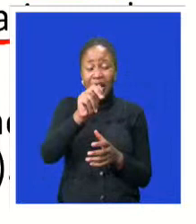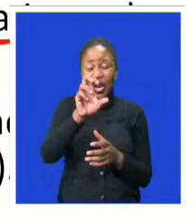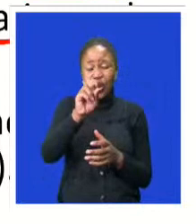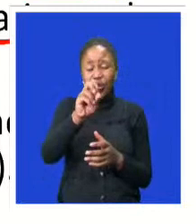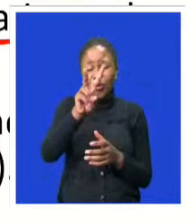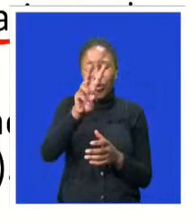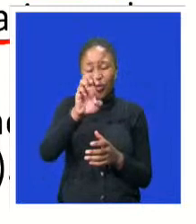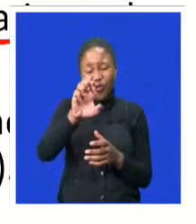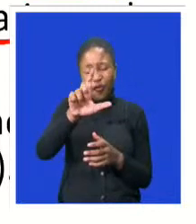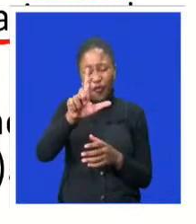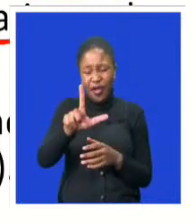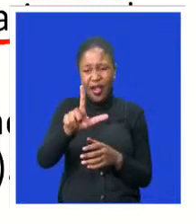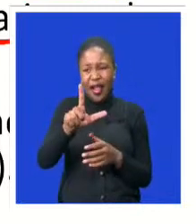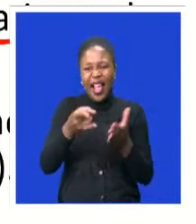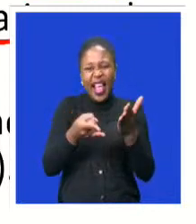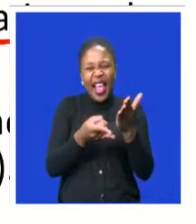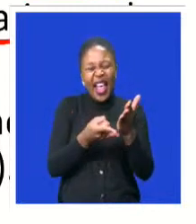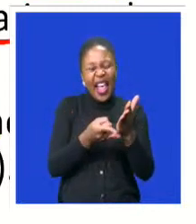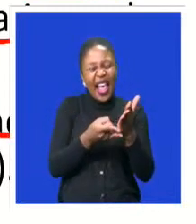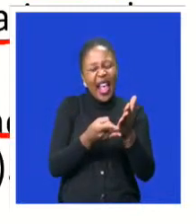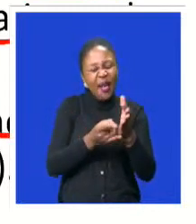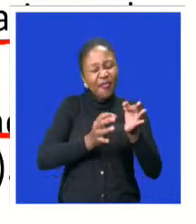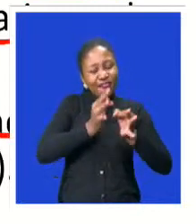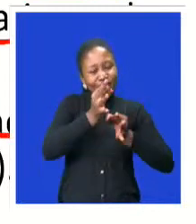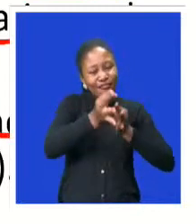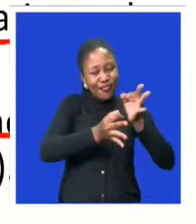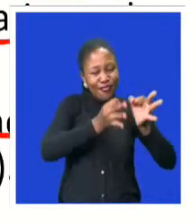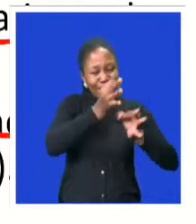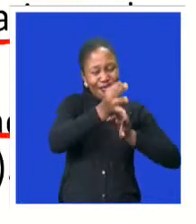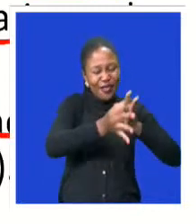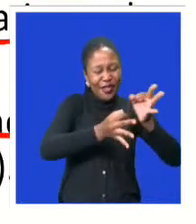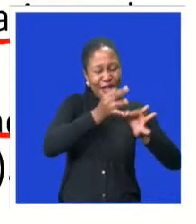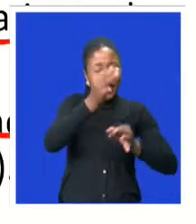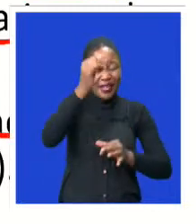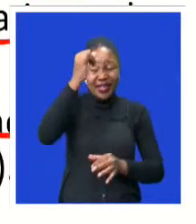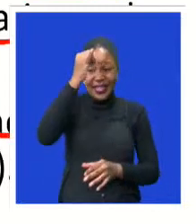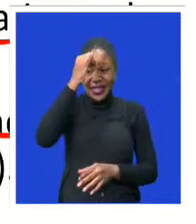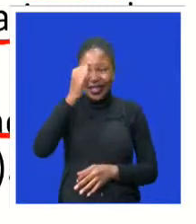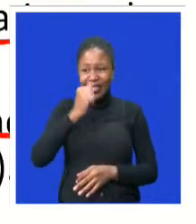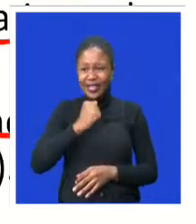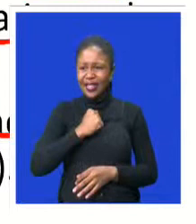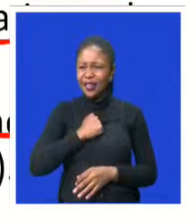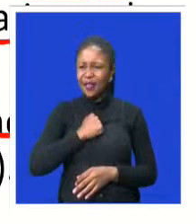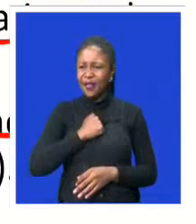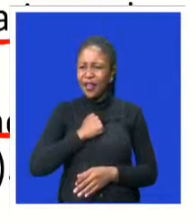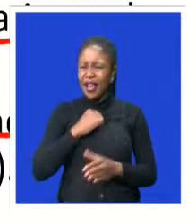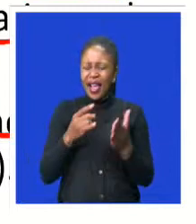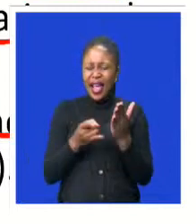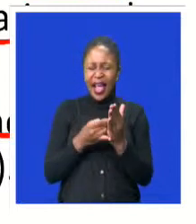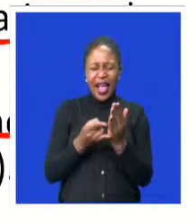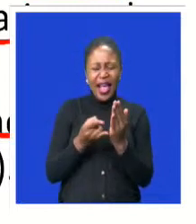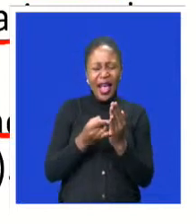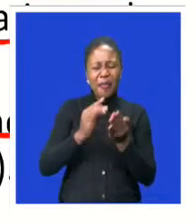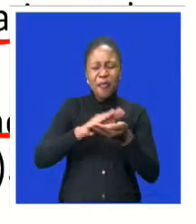our descriptive skills, painting a mental picture, and